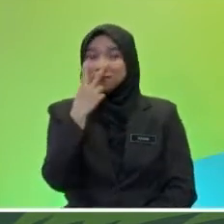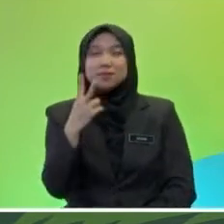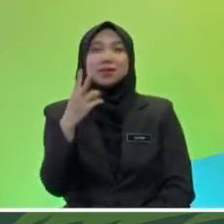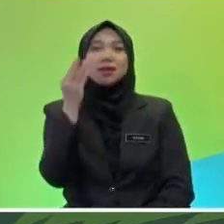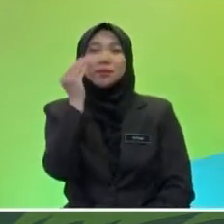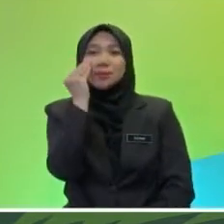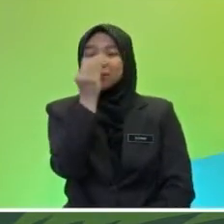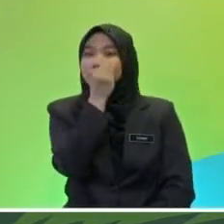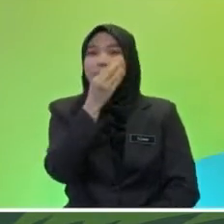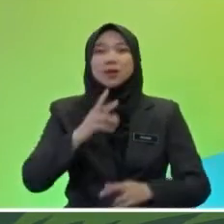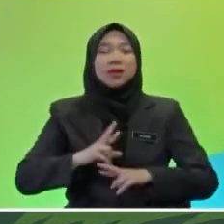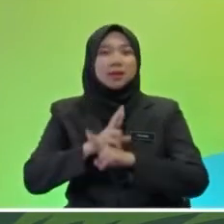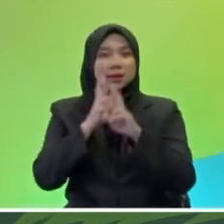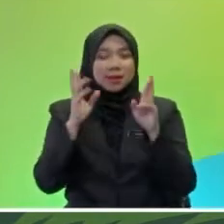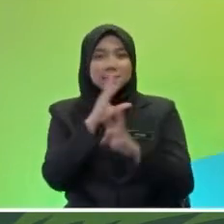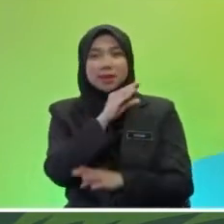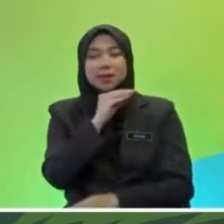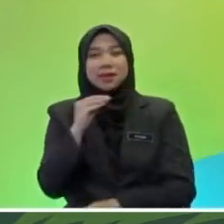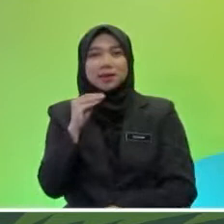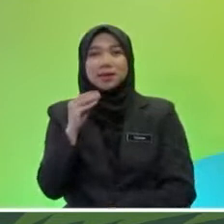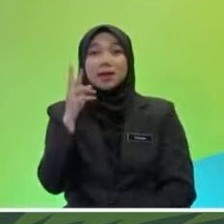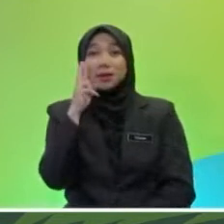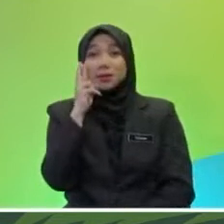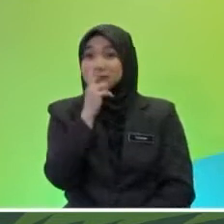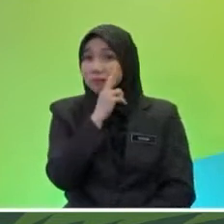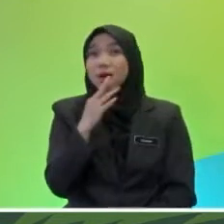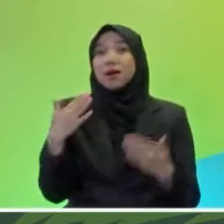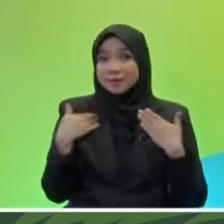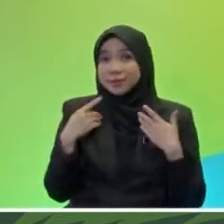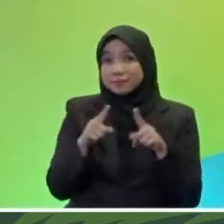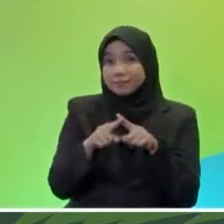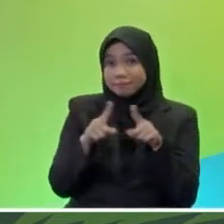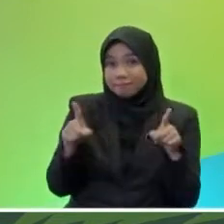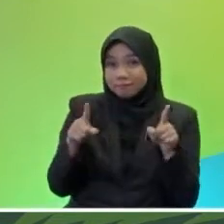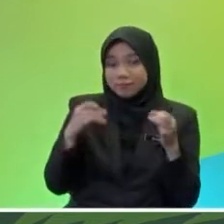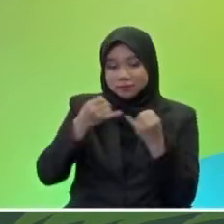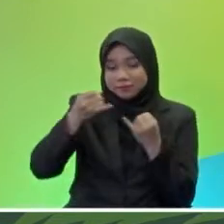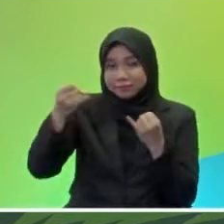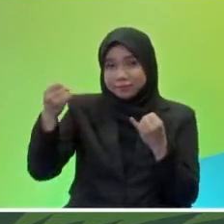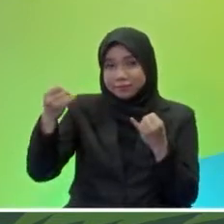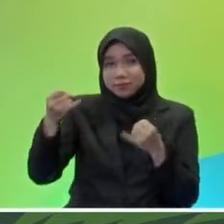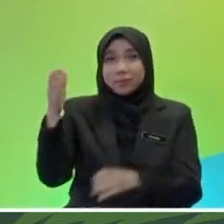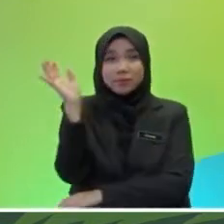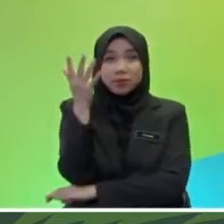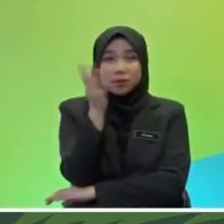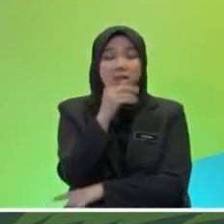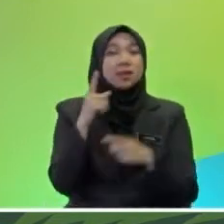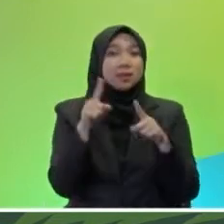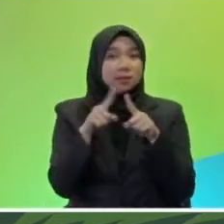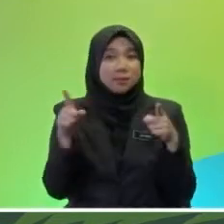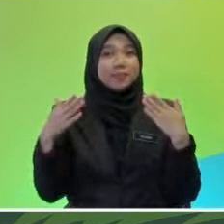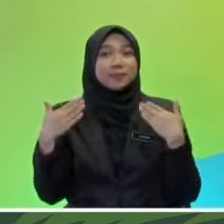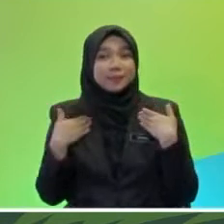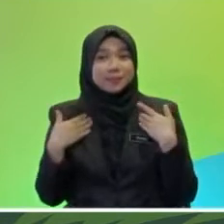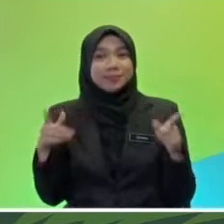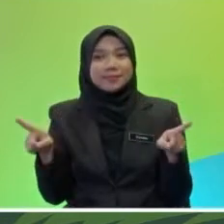hibiscus and rose plant. Mm-hmm. Okay, the same thing, even though they are different type of plant, but they have a similarities as what you say for the eggplant